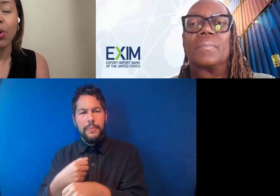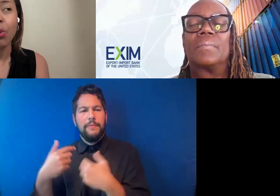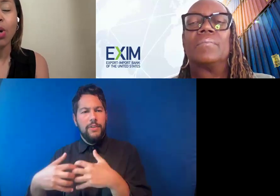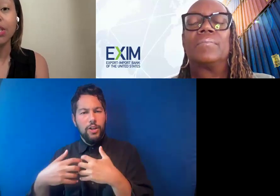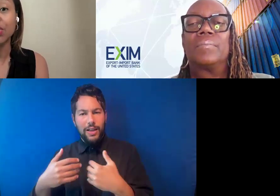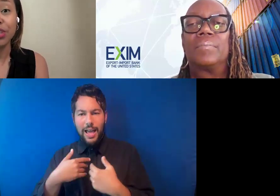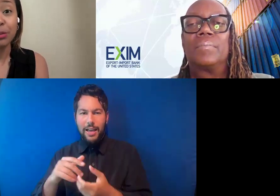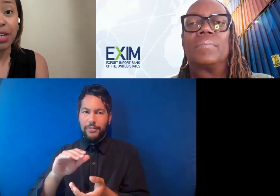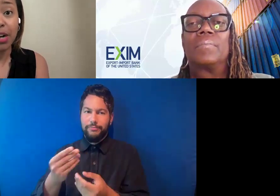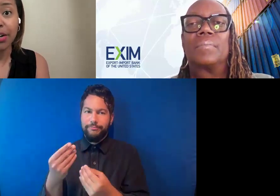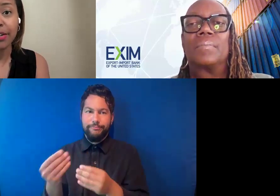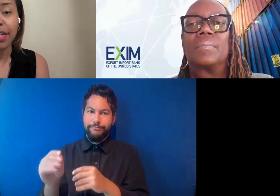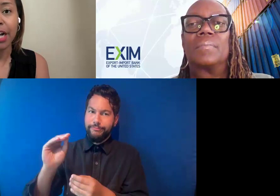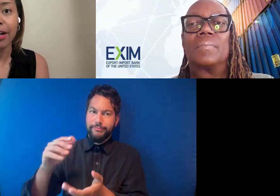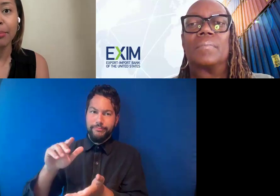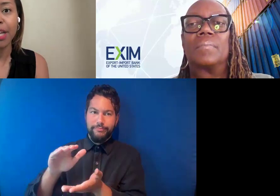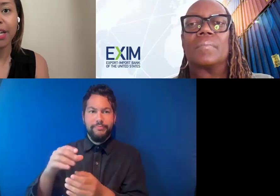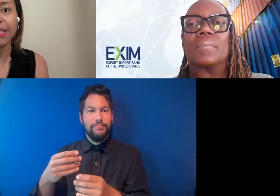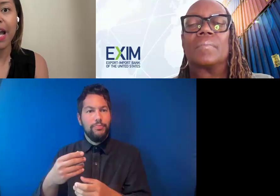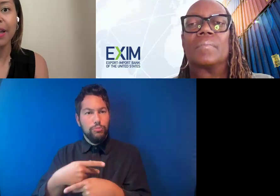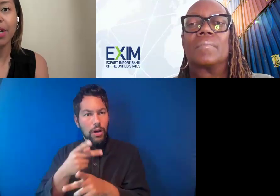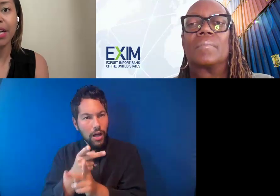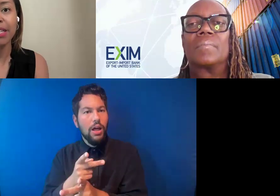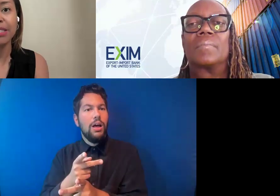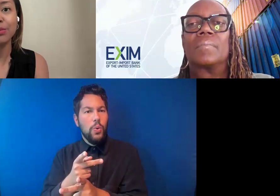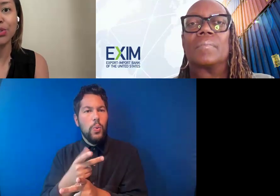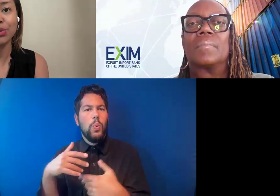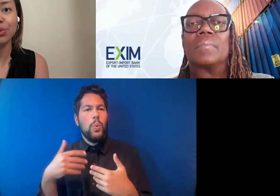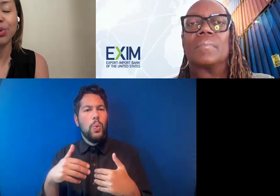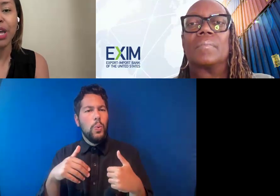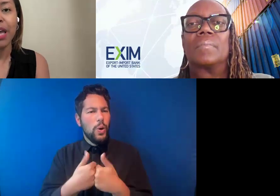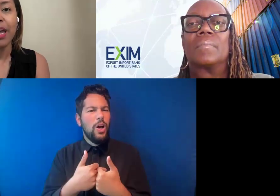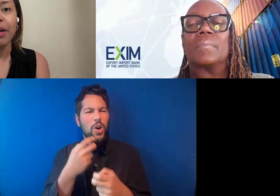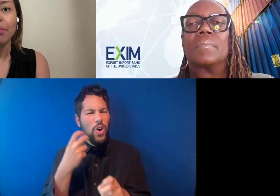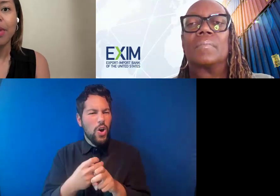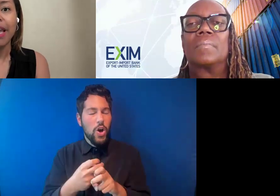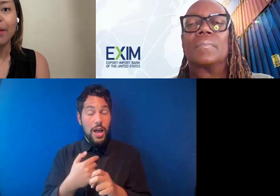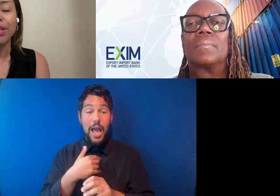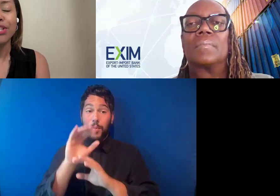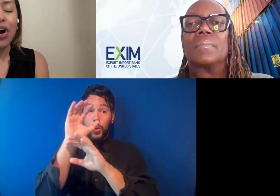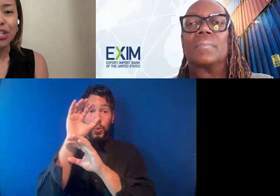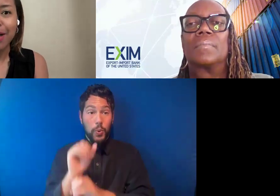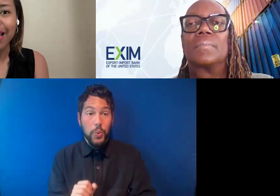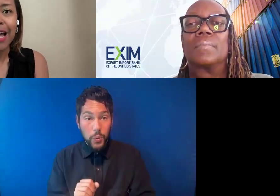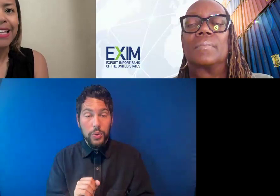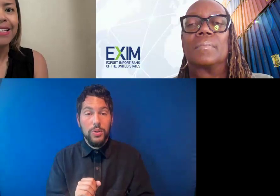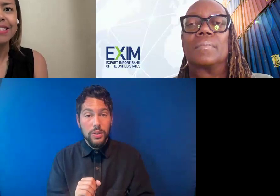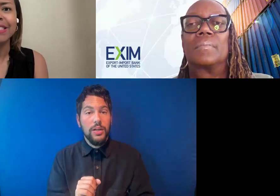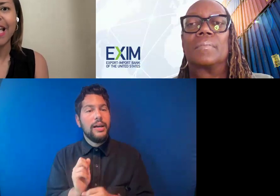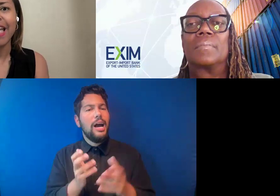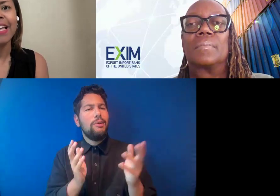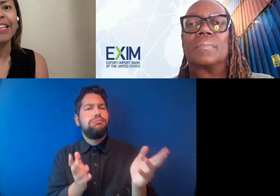product was extremely hard because I am accustomed to being able to talk to